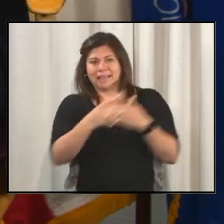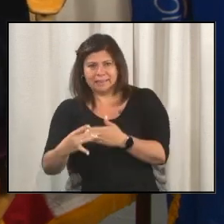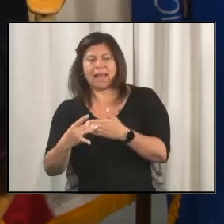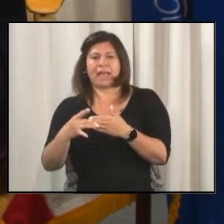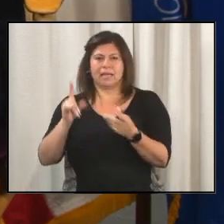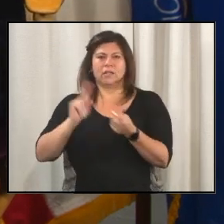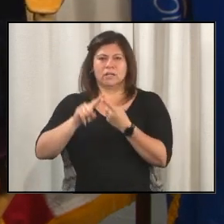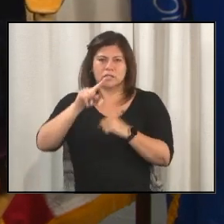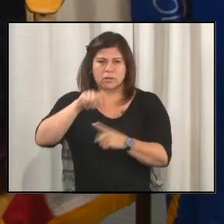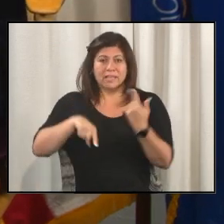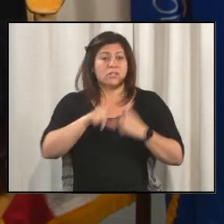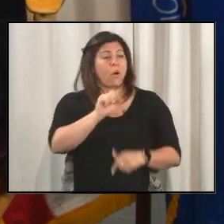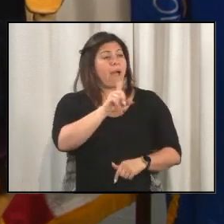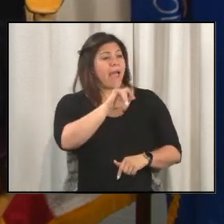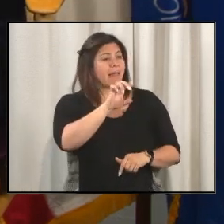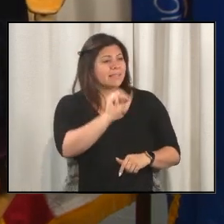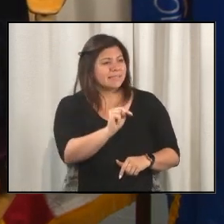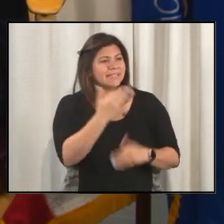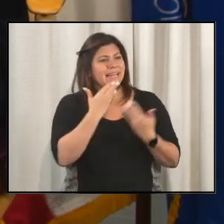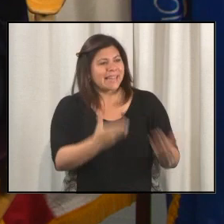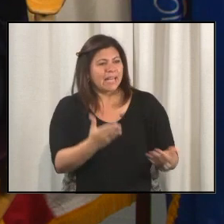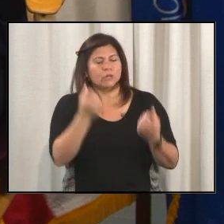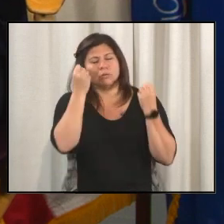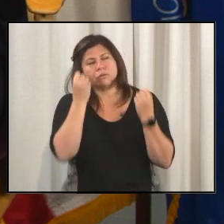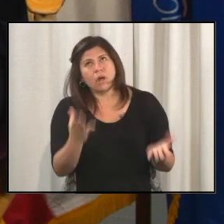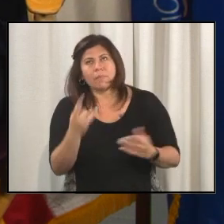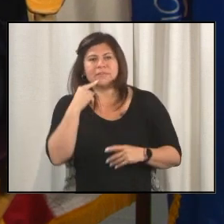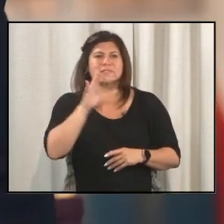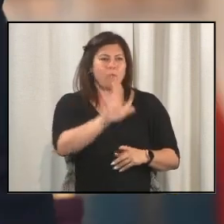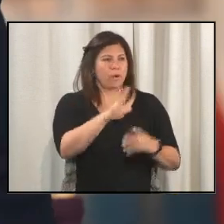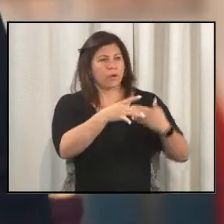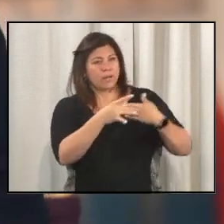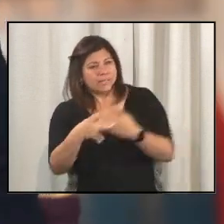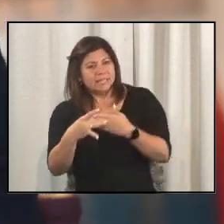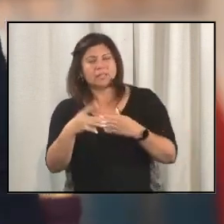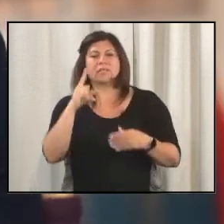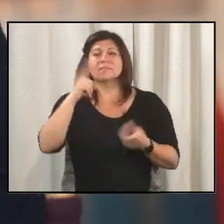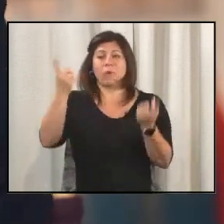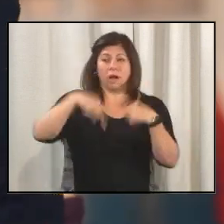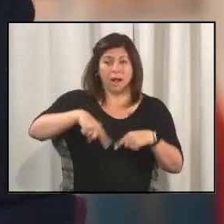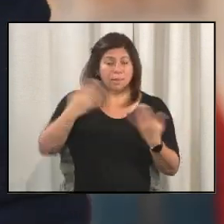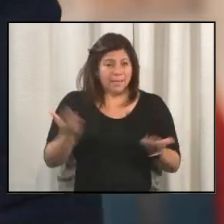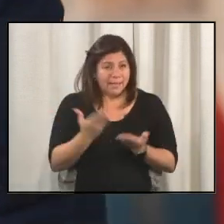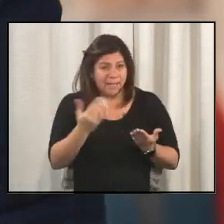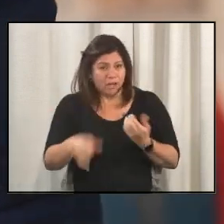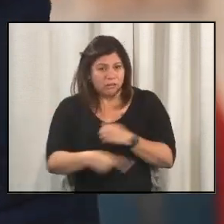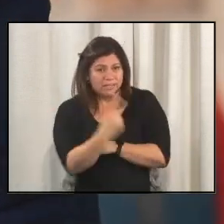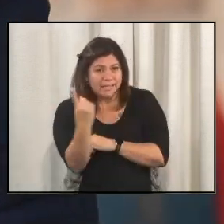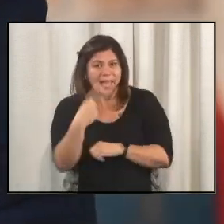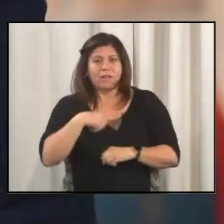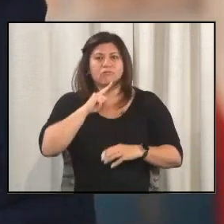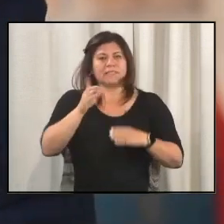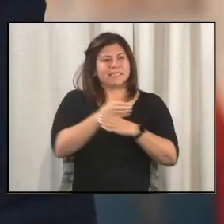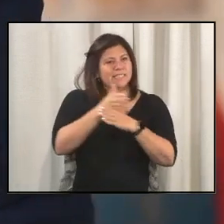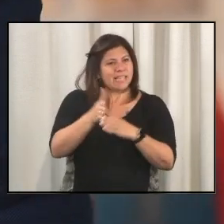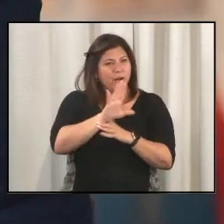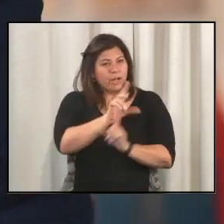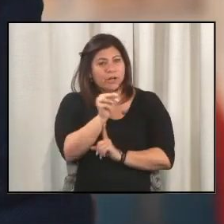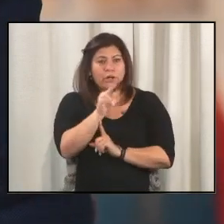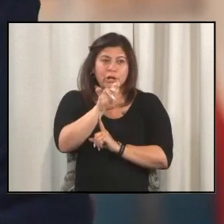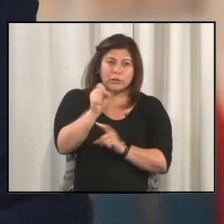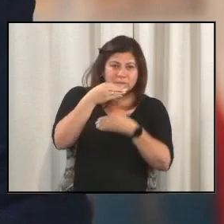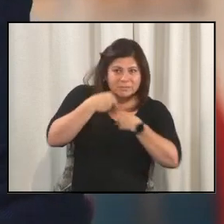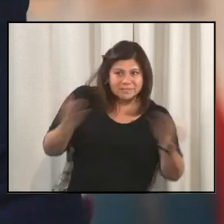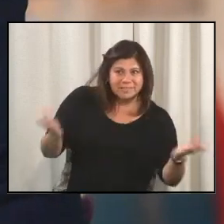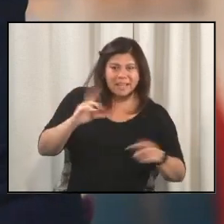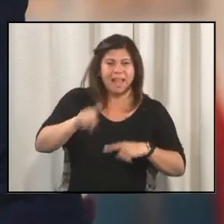So Alison, thank you so much for your leadership and for coming here today and sharing this great news on our emergency